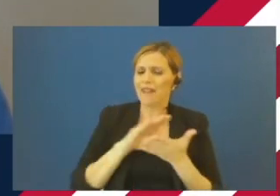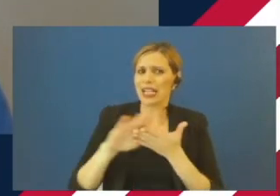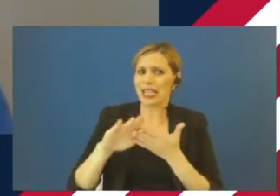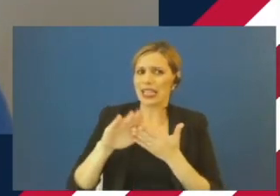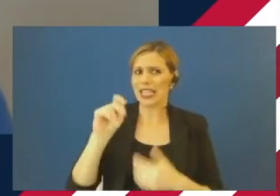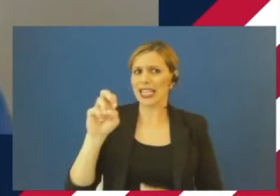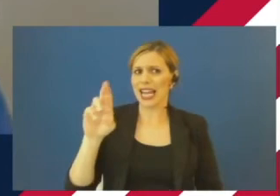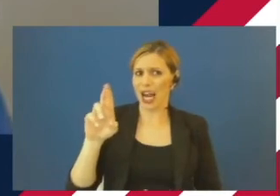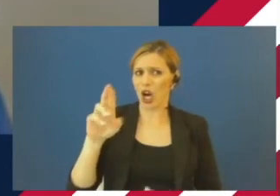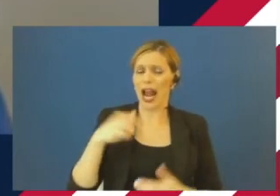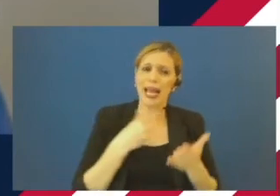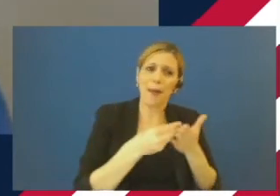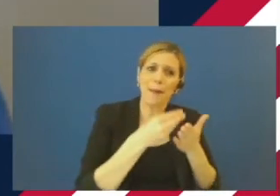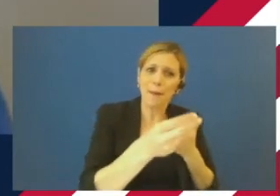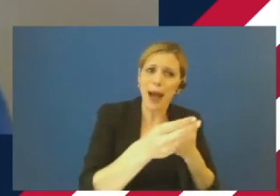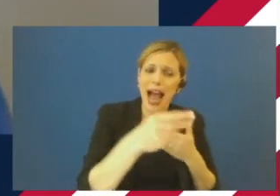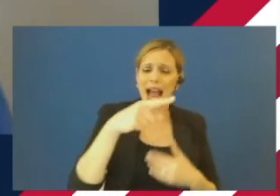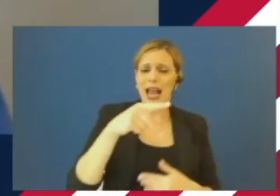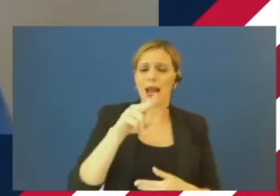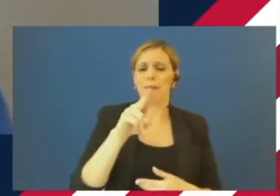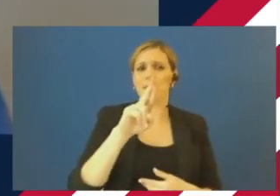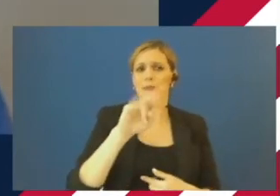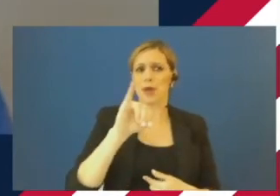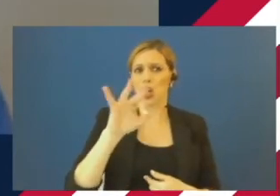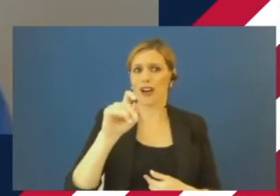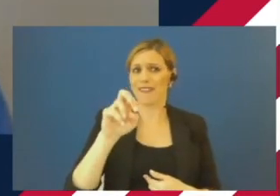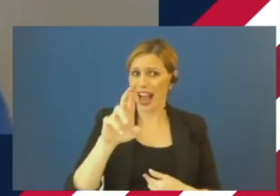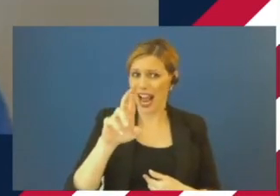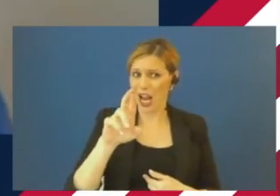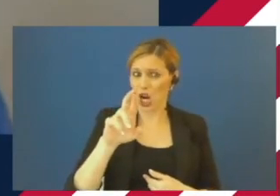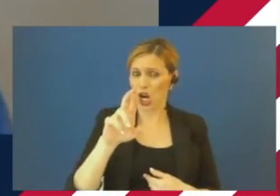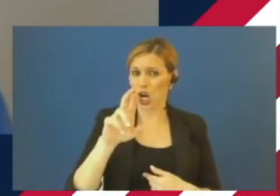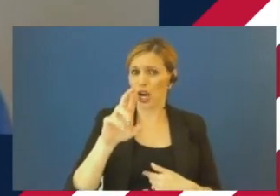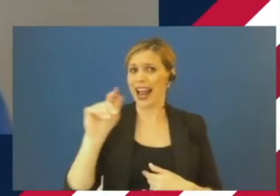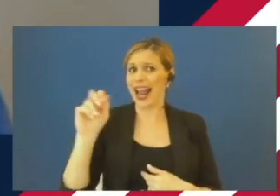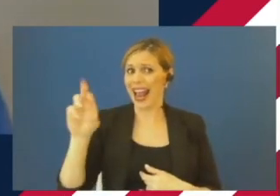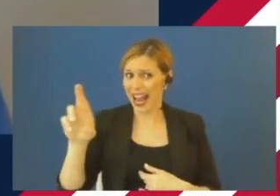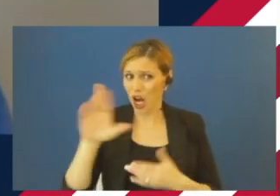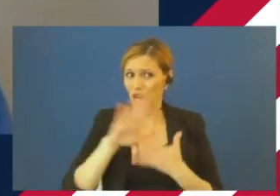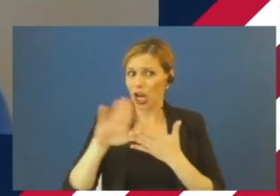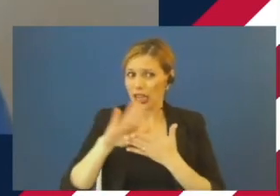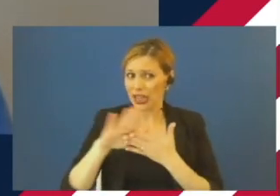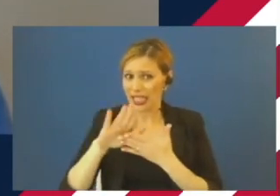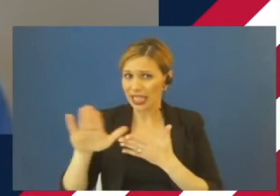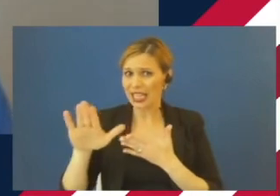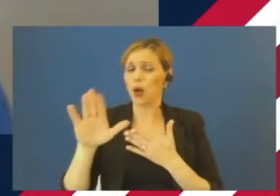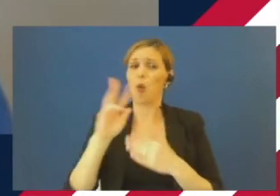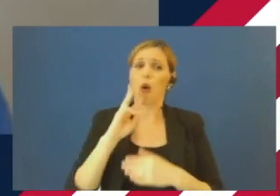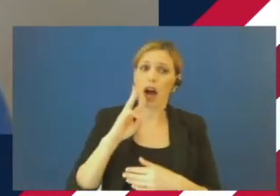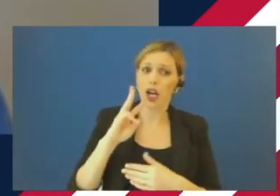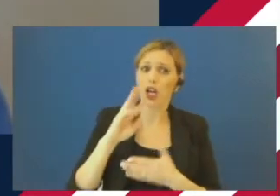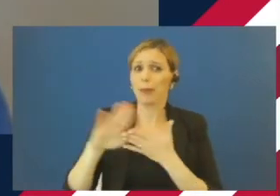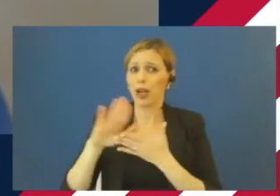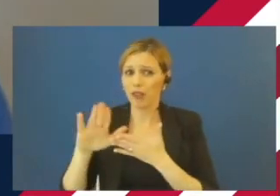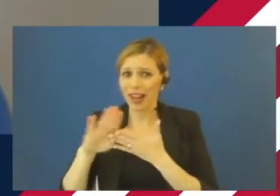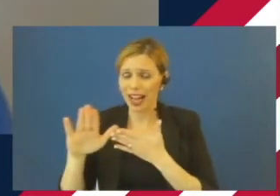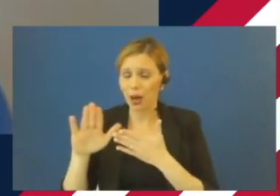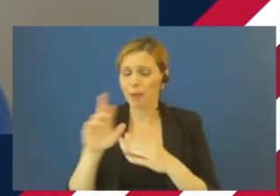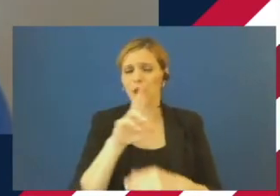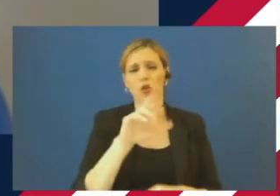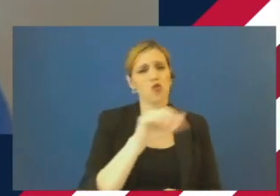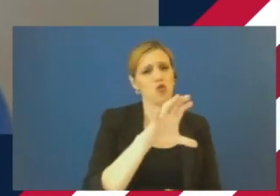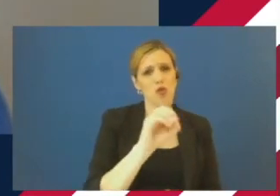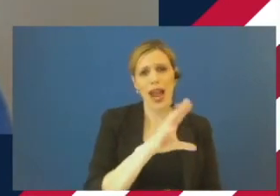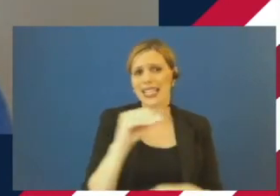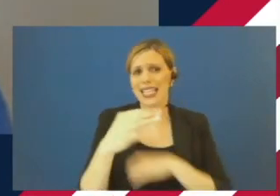purifiers, to buy organic food. But it shouldn't have to be this way. Race and poverty are the strongest predictors